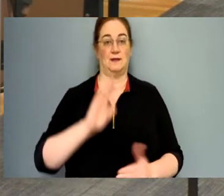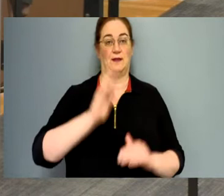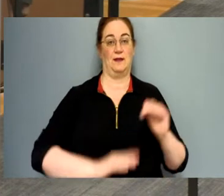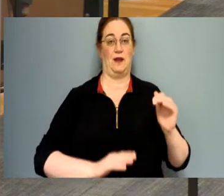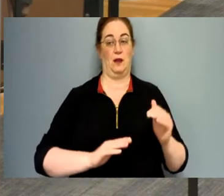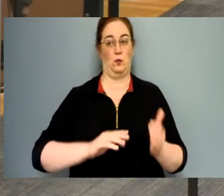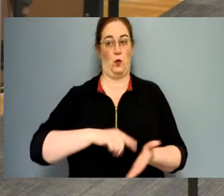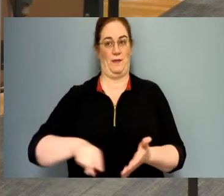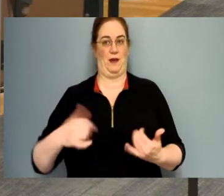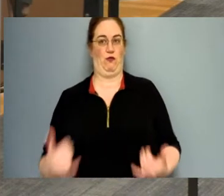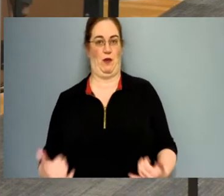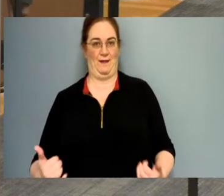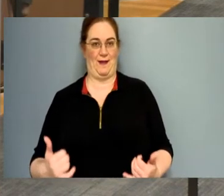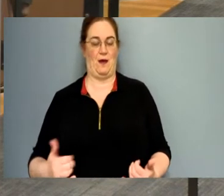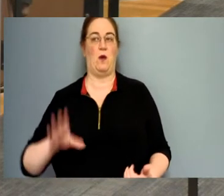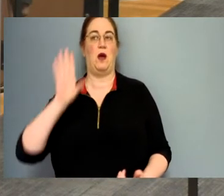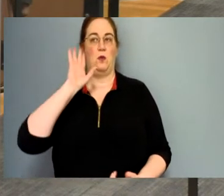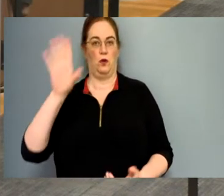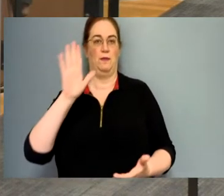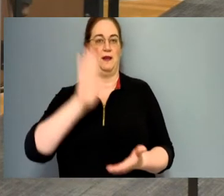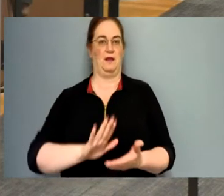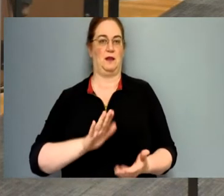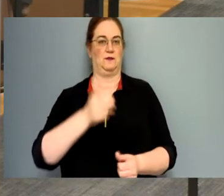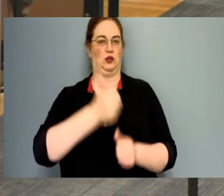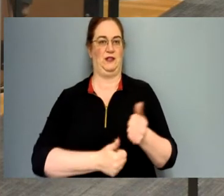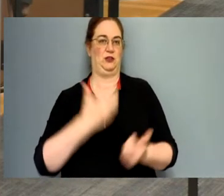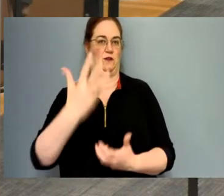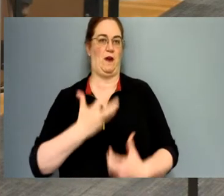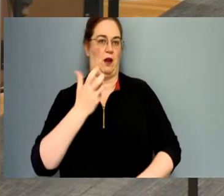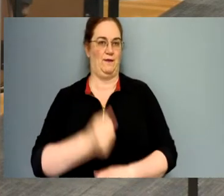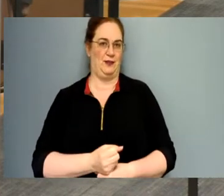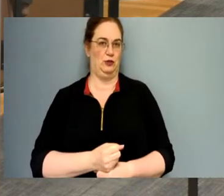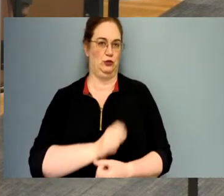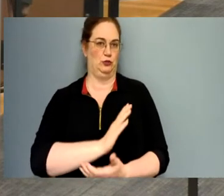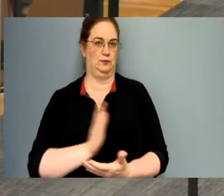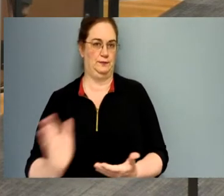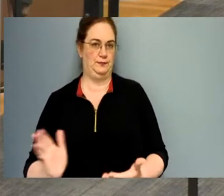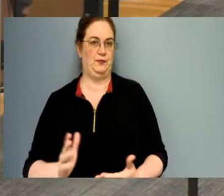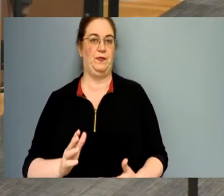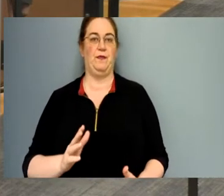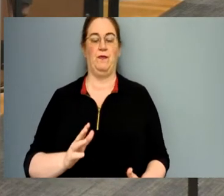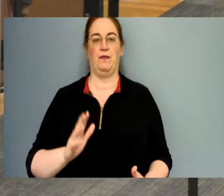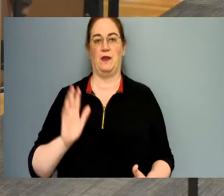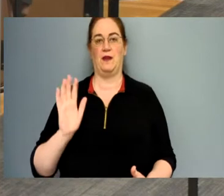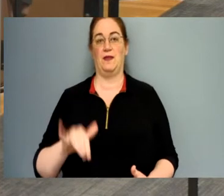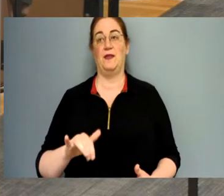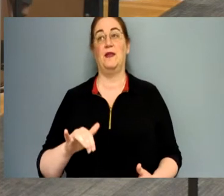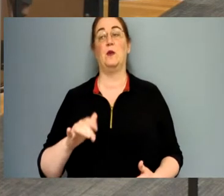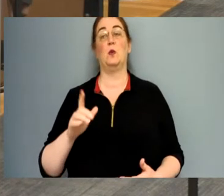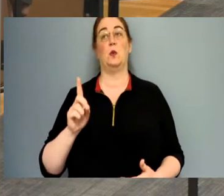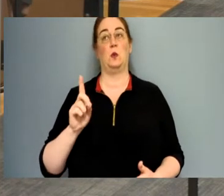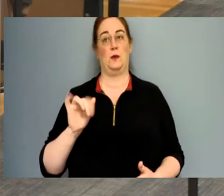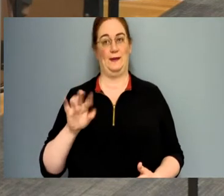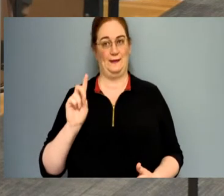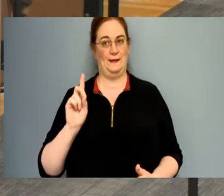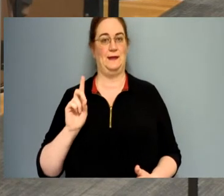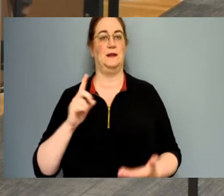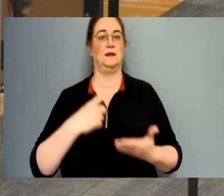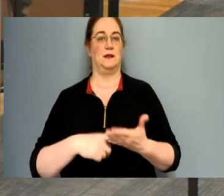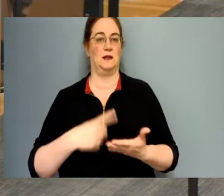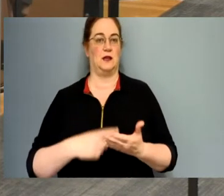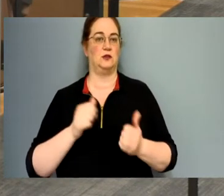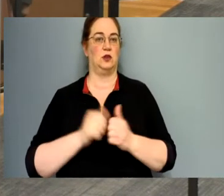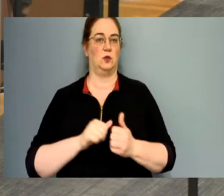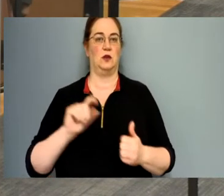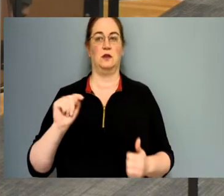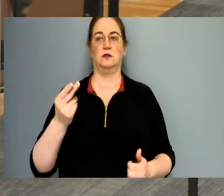paying now and will be less for each of those 5 years. And that we did discuss with